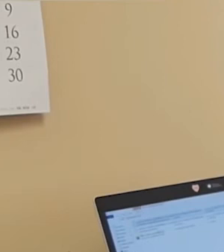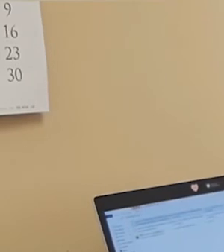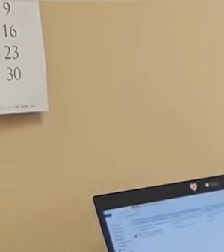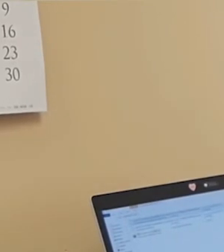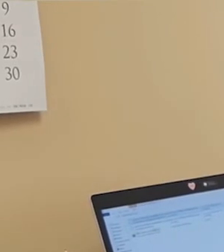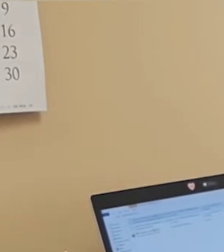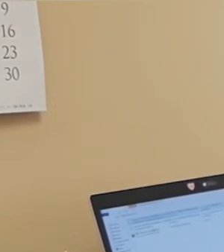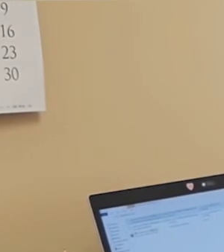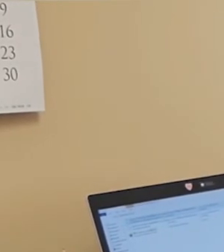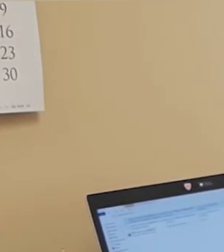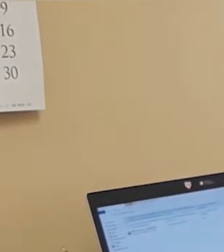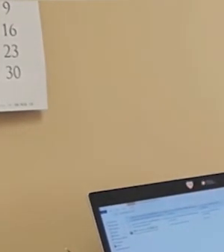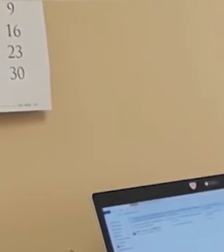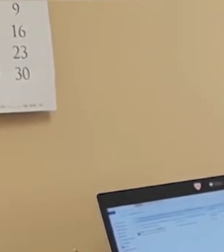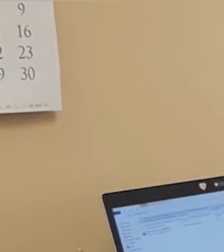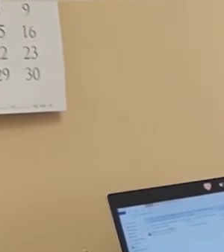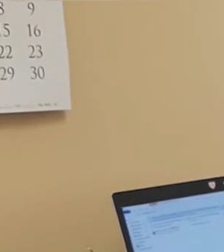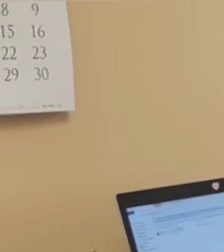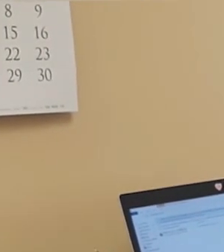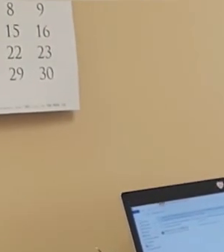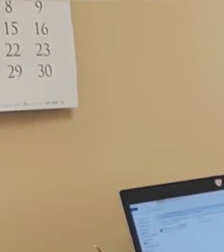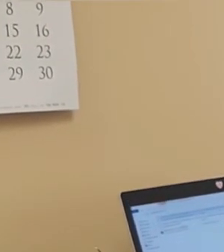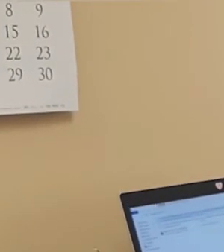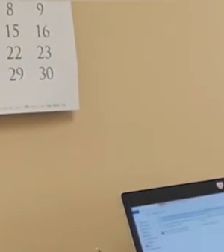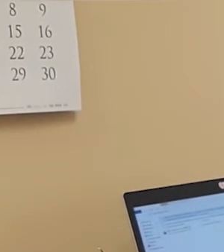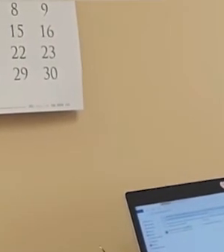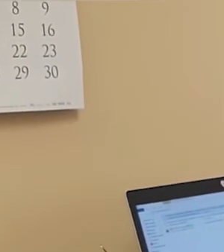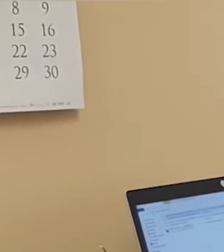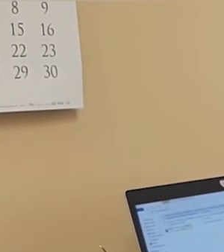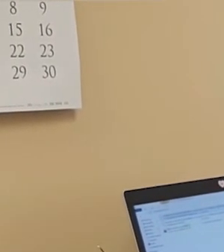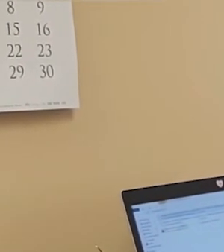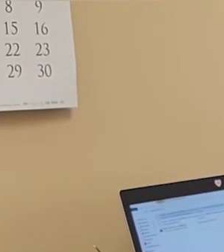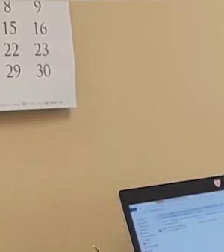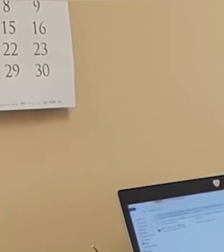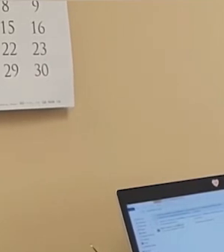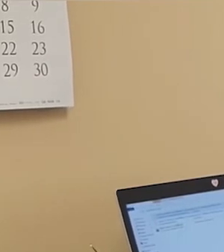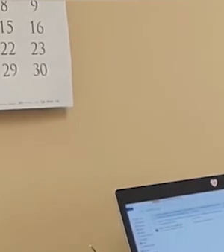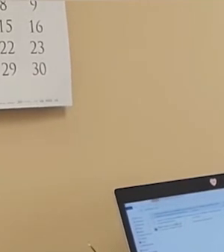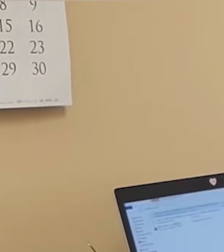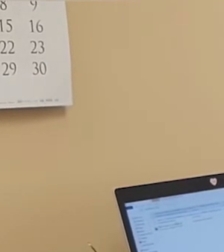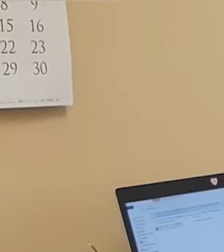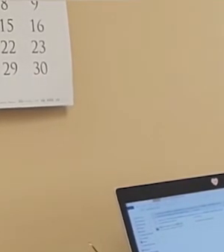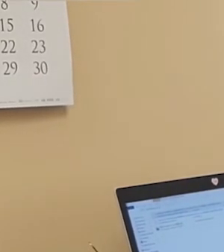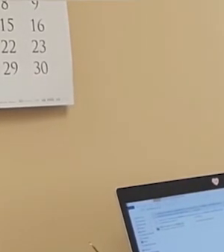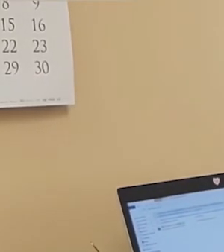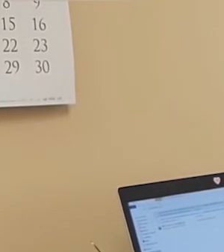have it ready according to the number of learners at that specific school in the specific